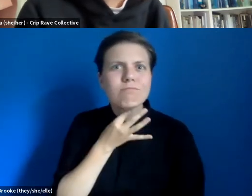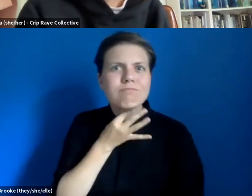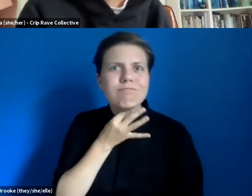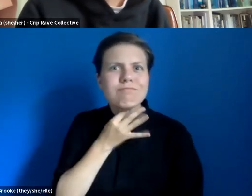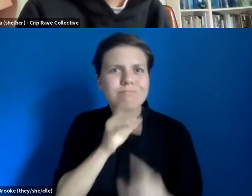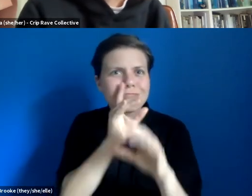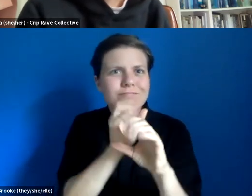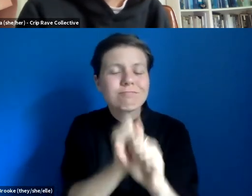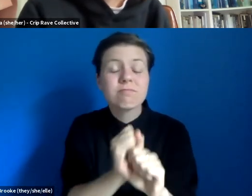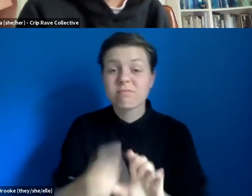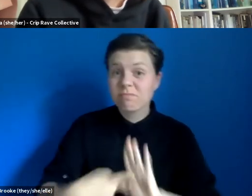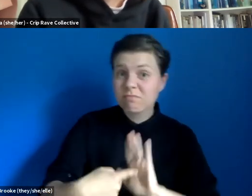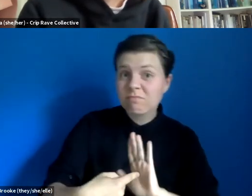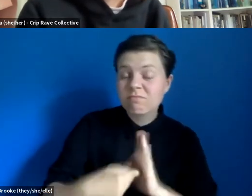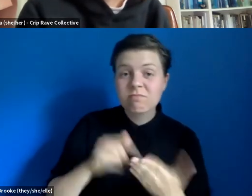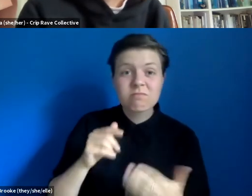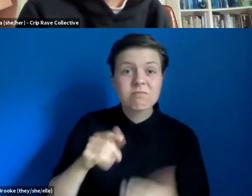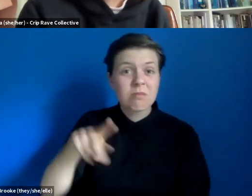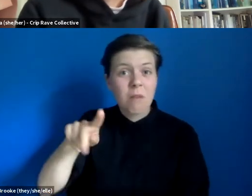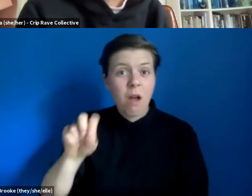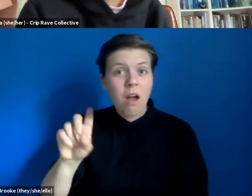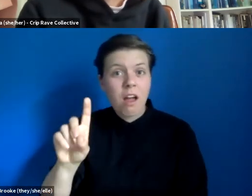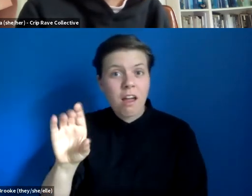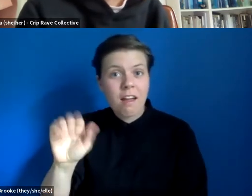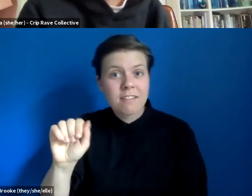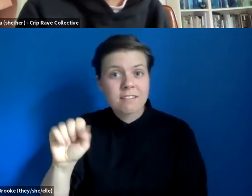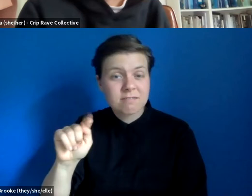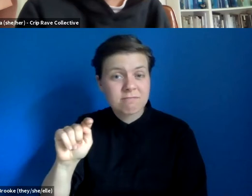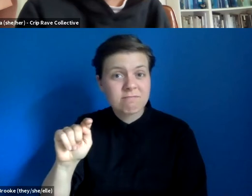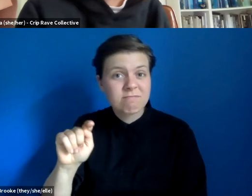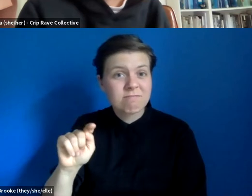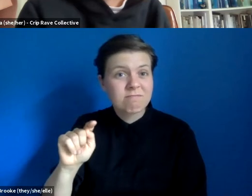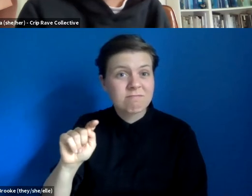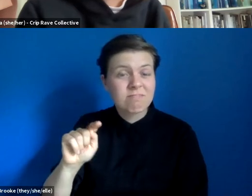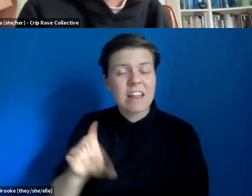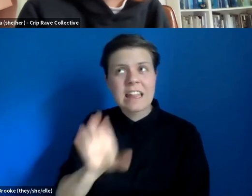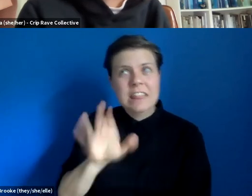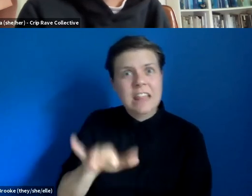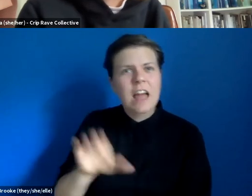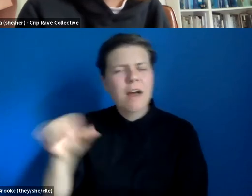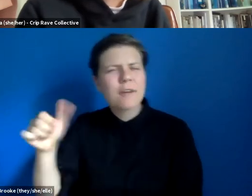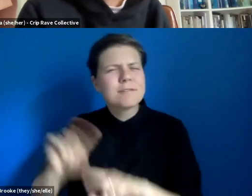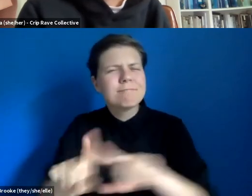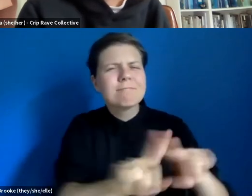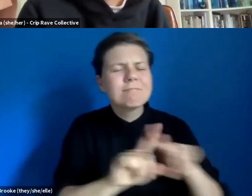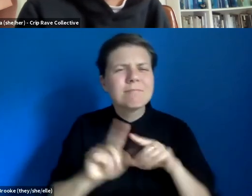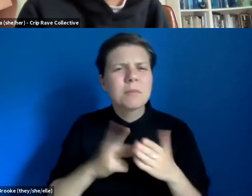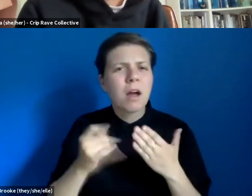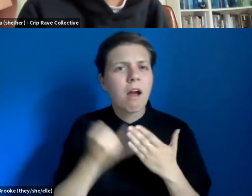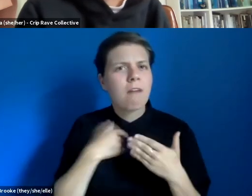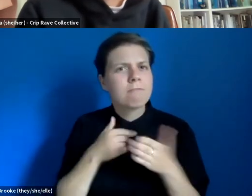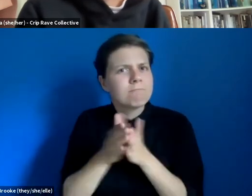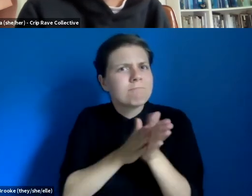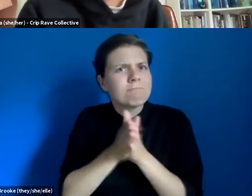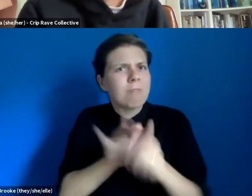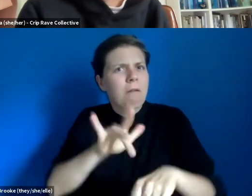to kind of fill in that gap of my artist side. And for a while before